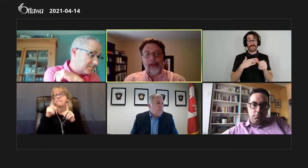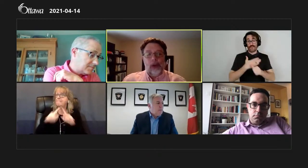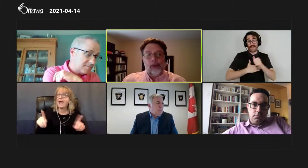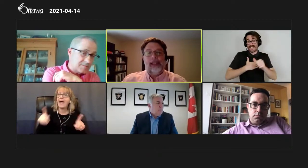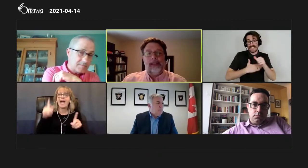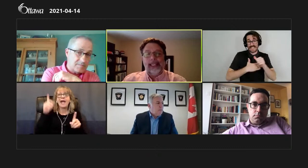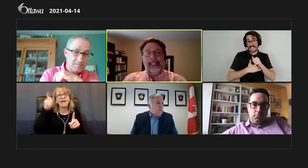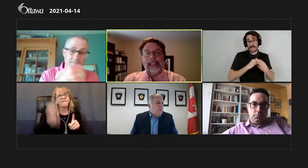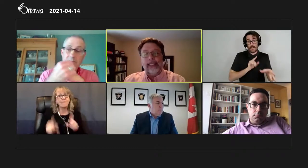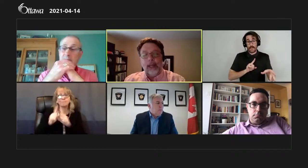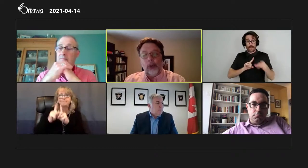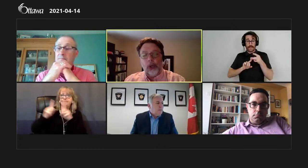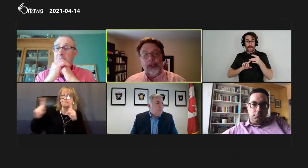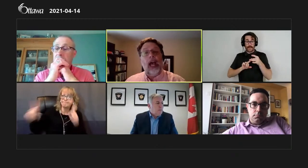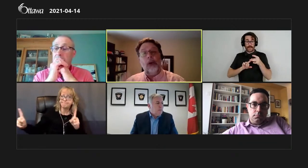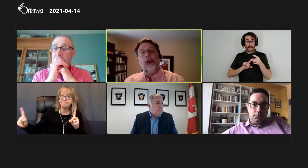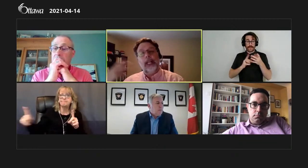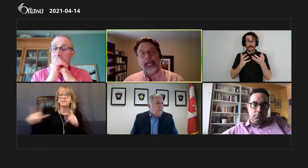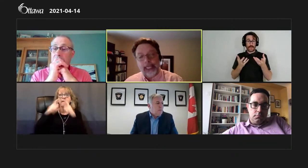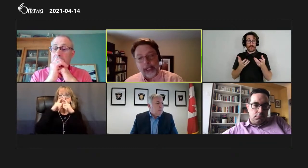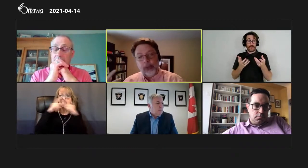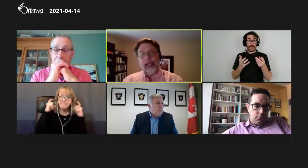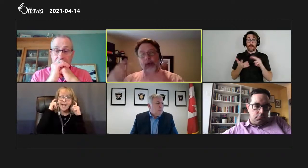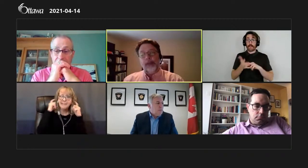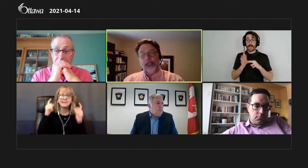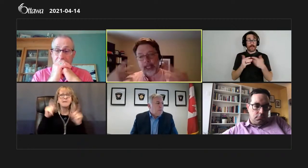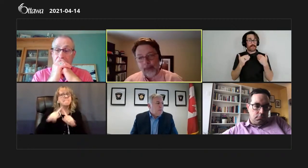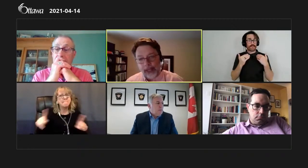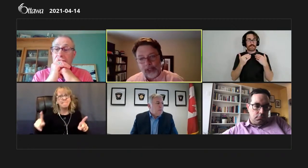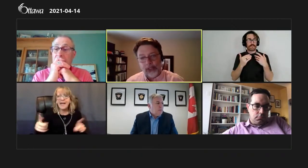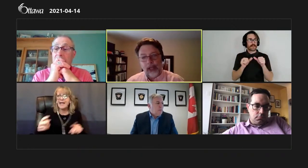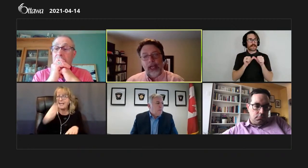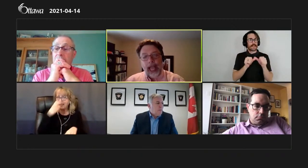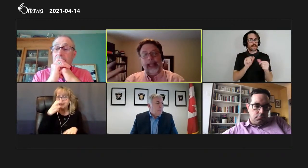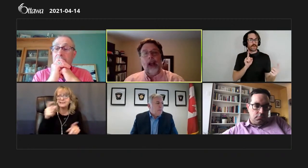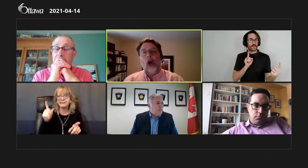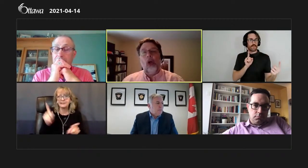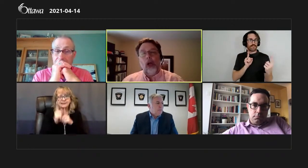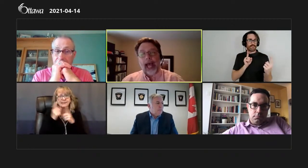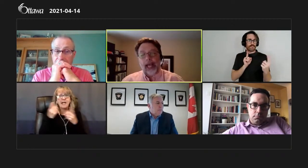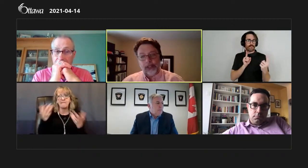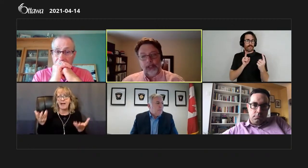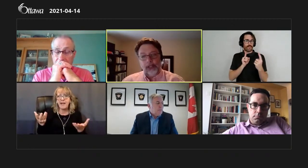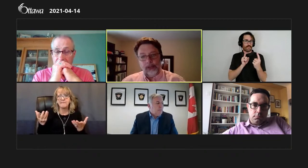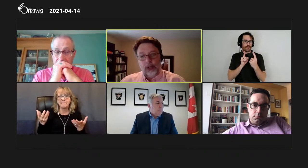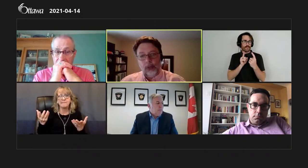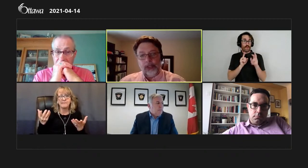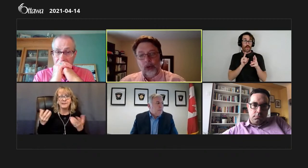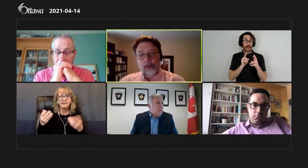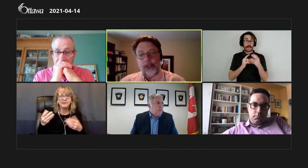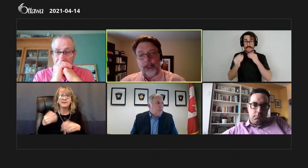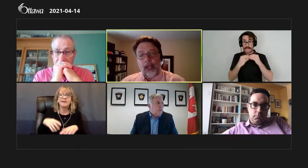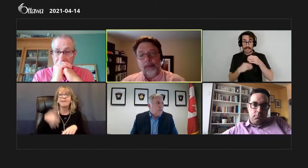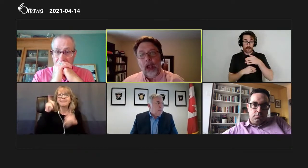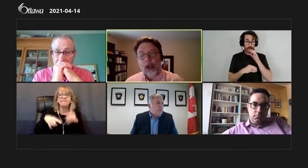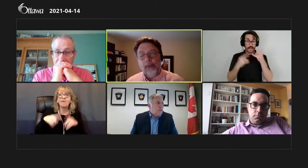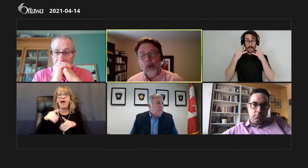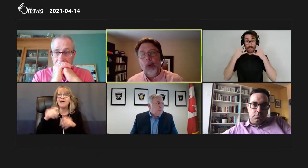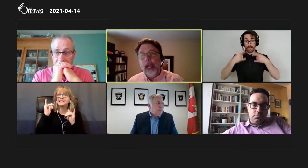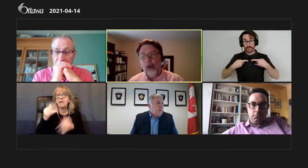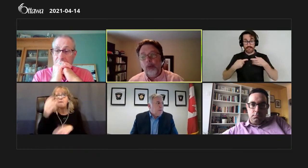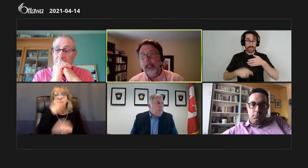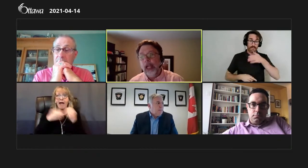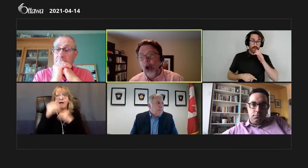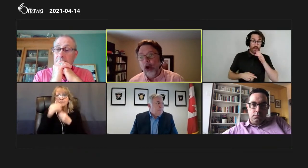that, you know, the distancing will go down, or you're going to eating and drinking, which means you take masks off, and that all adds to the risk over time. I mean,